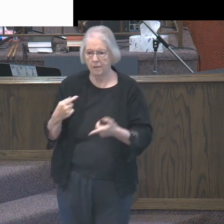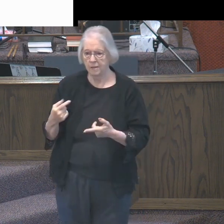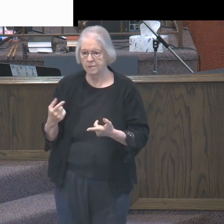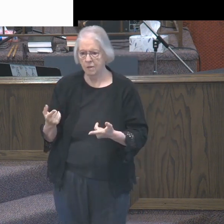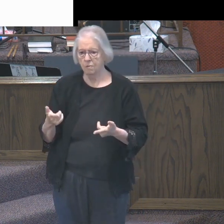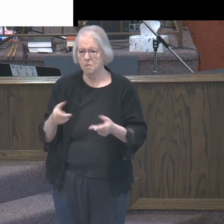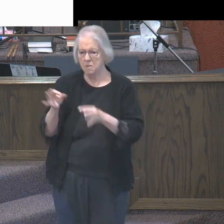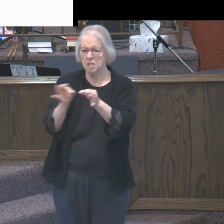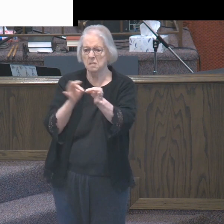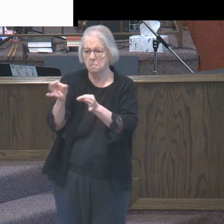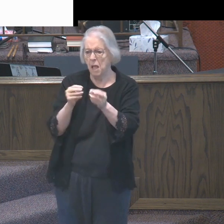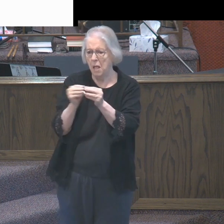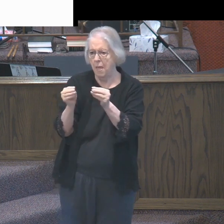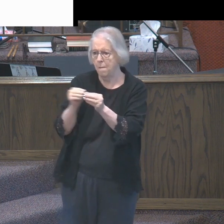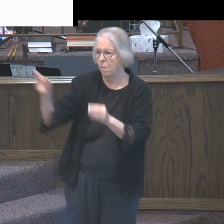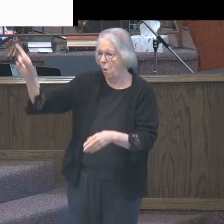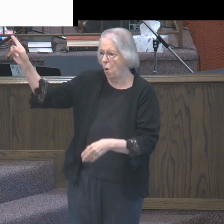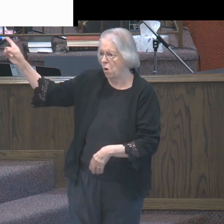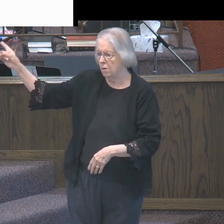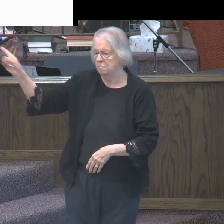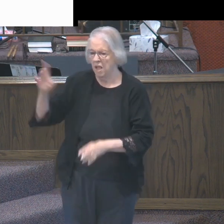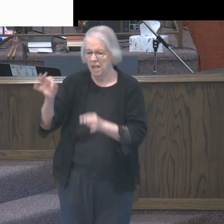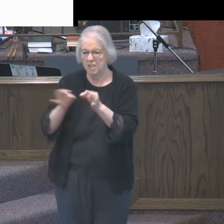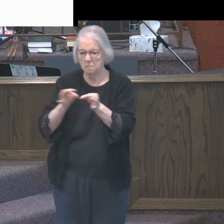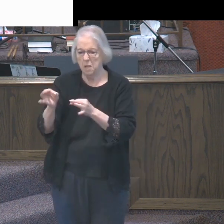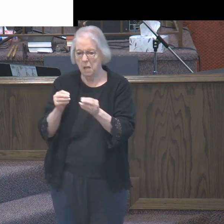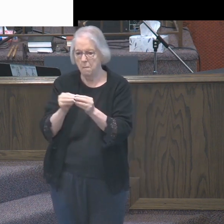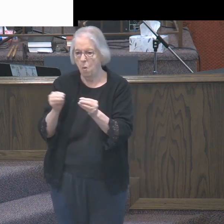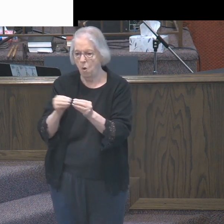like. Tell me if this sounds familiar.